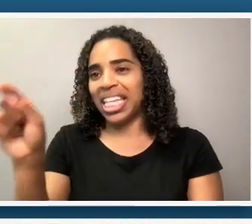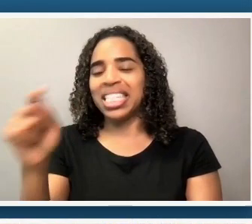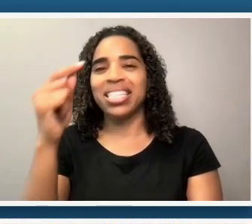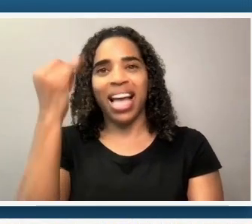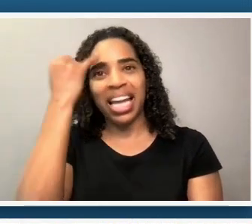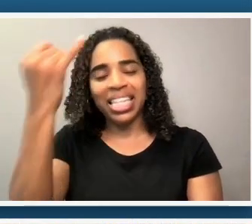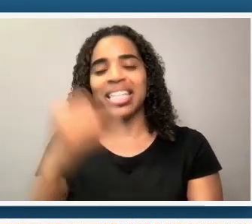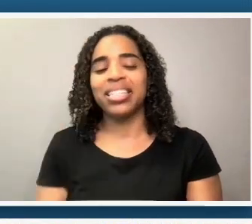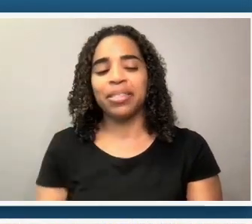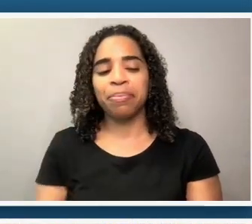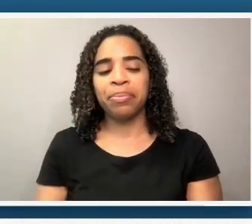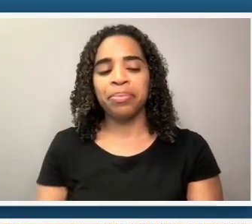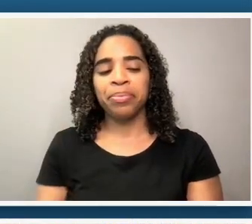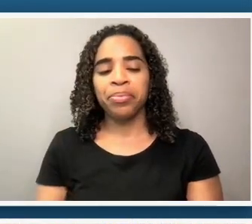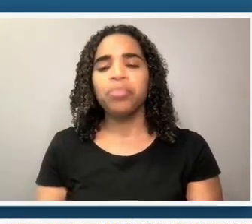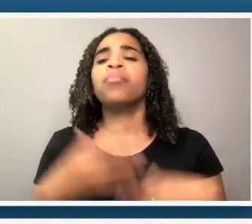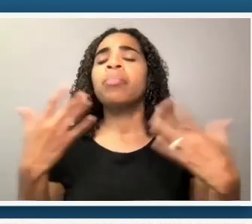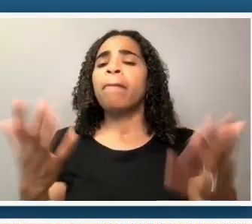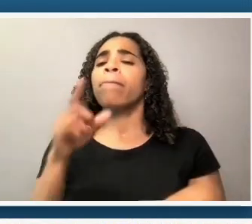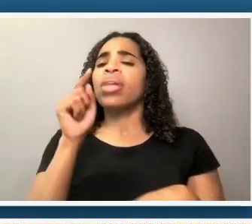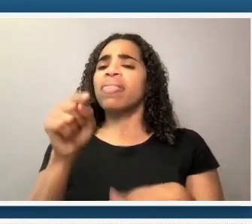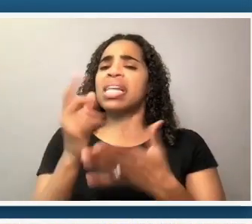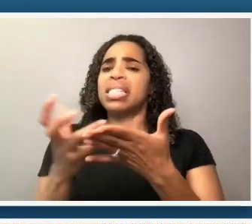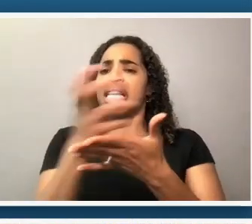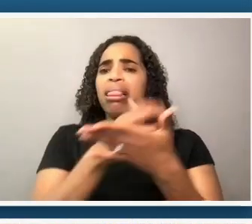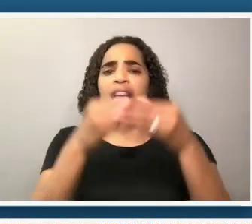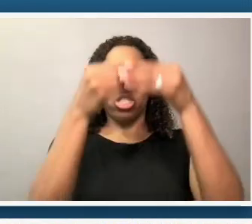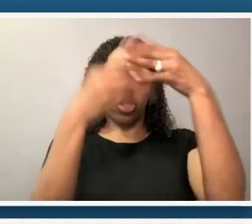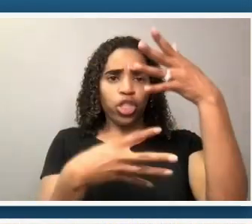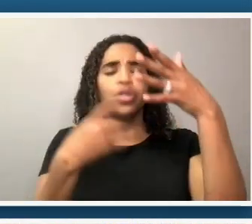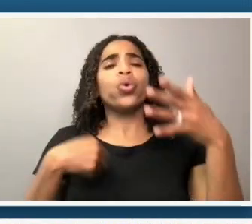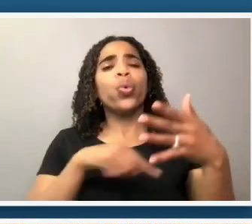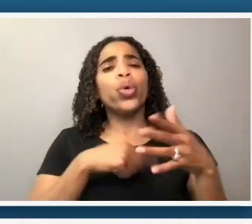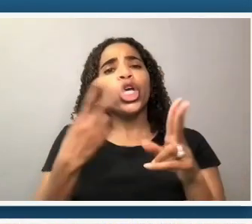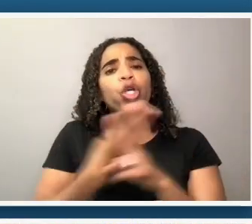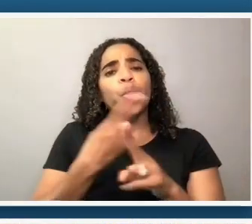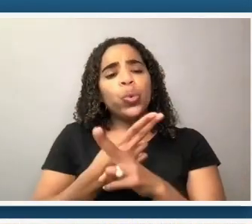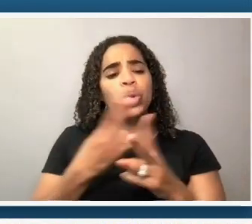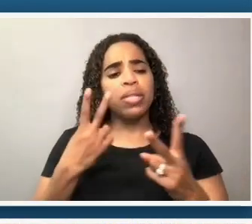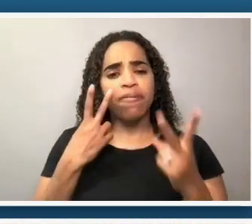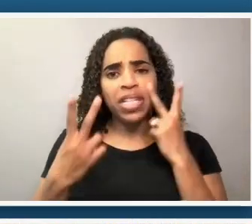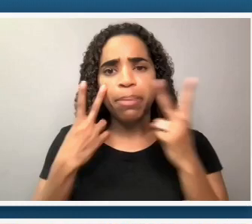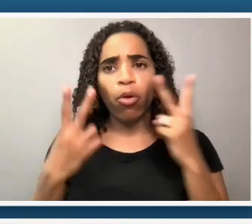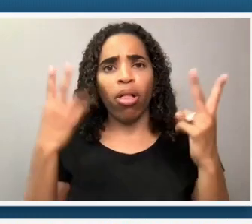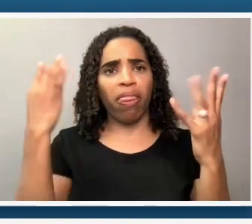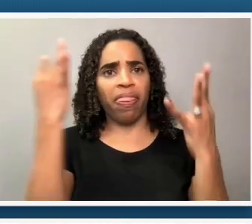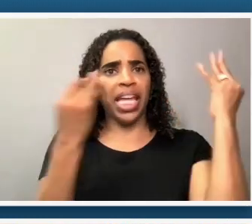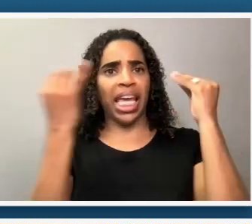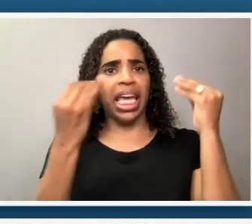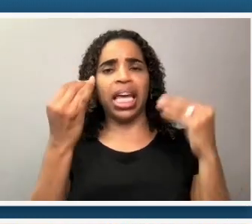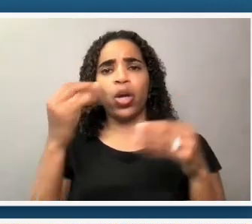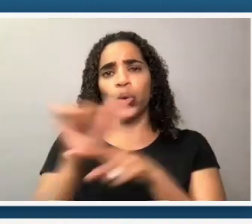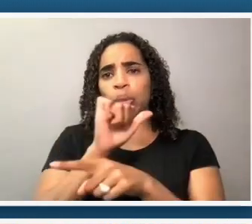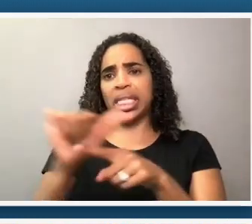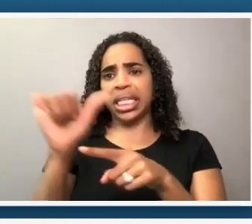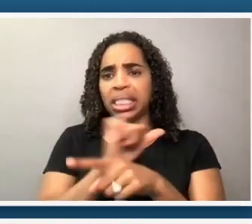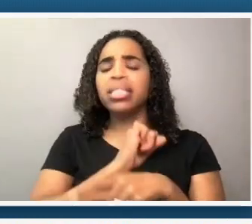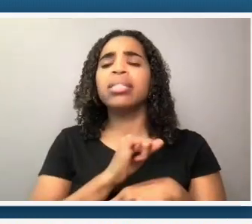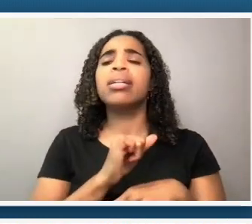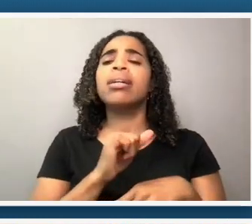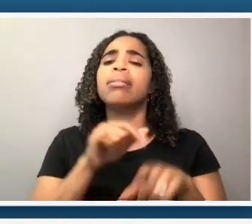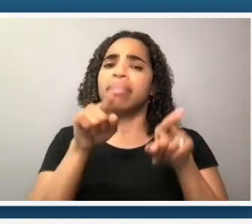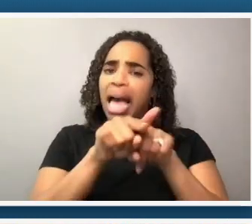ideas. In this collection, we use visible thinking routines. It's really important. We use them as a